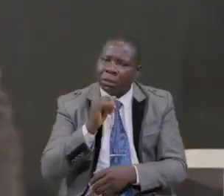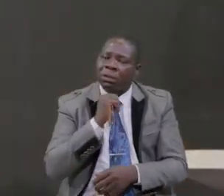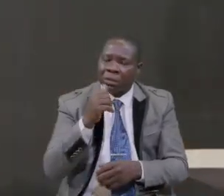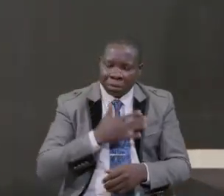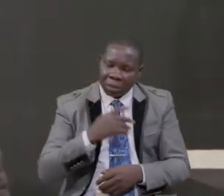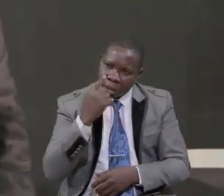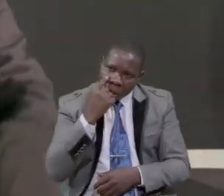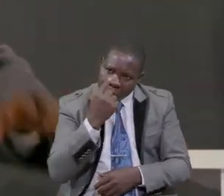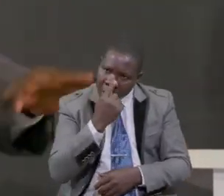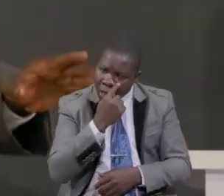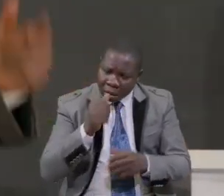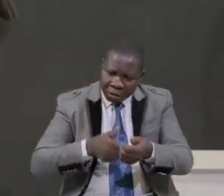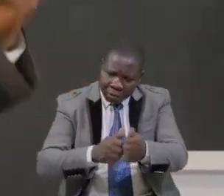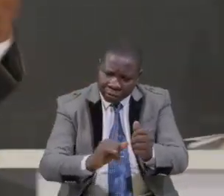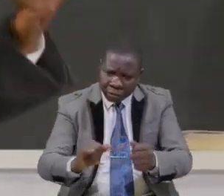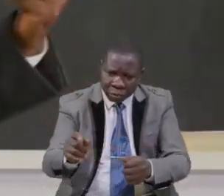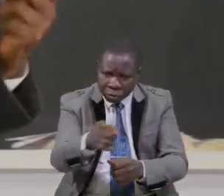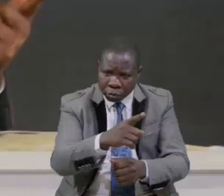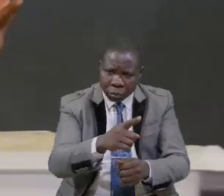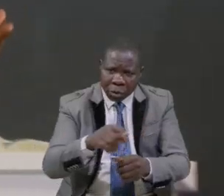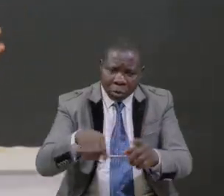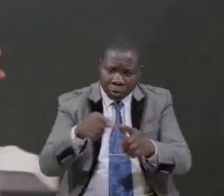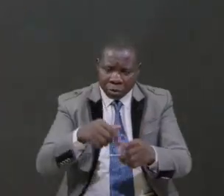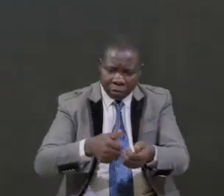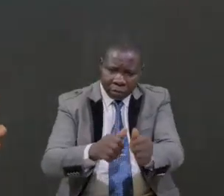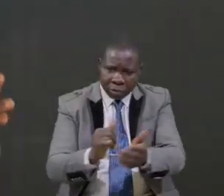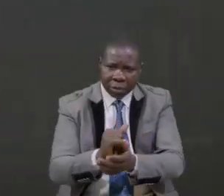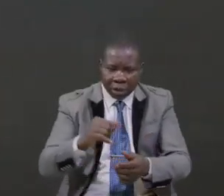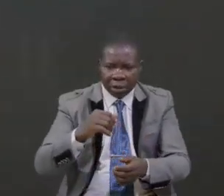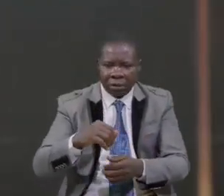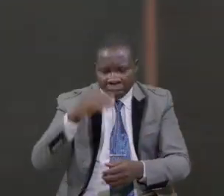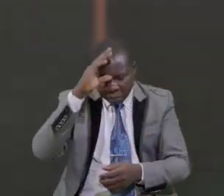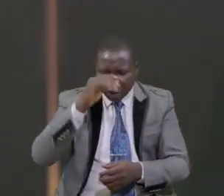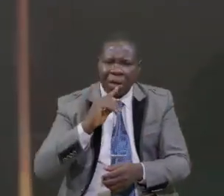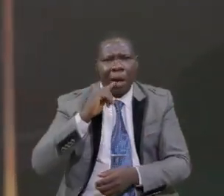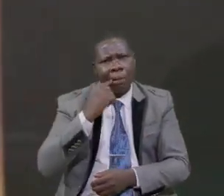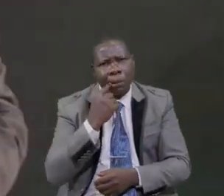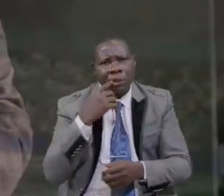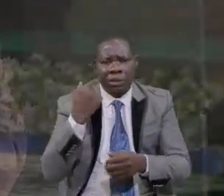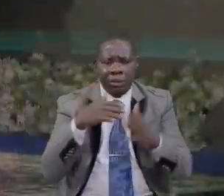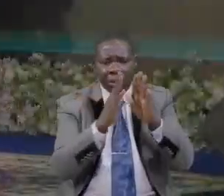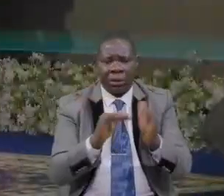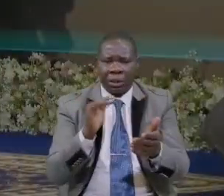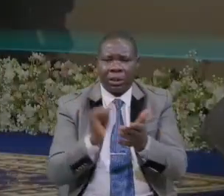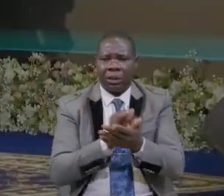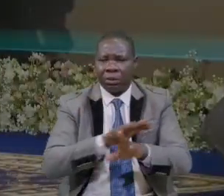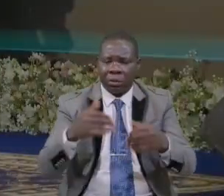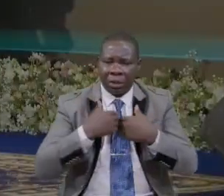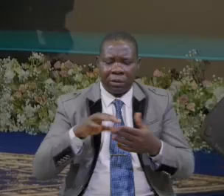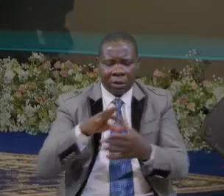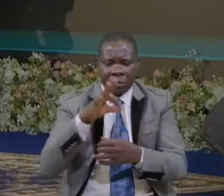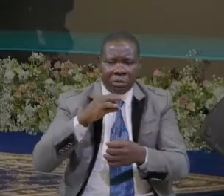man, pity the leaders that don't have spiritual discernment. Pity